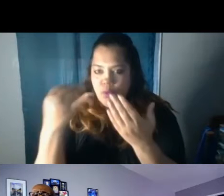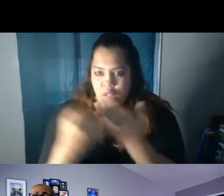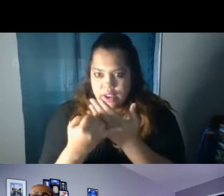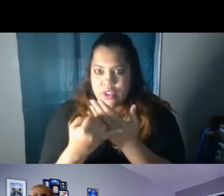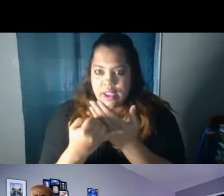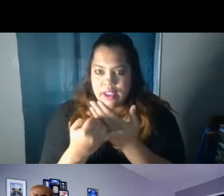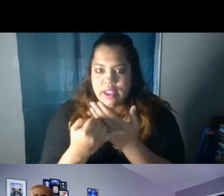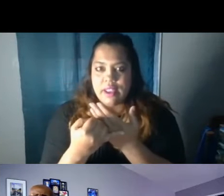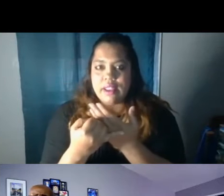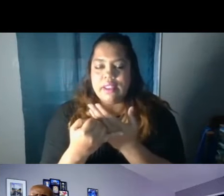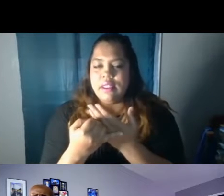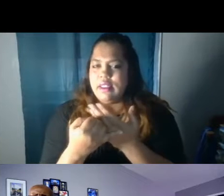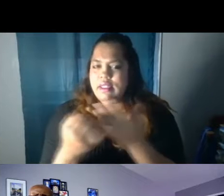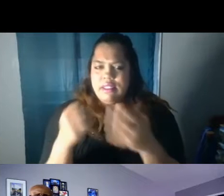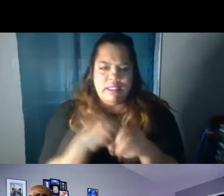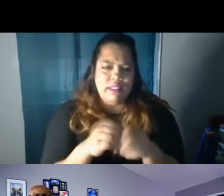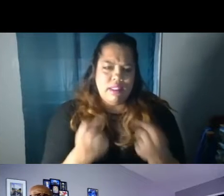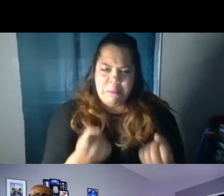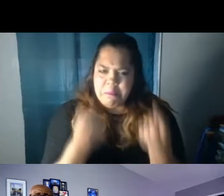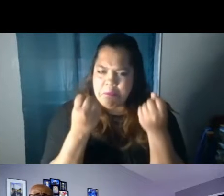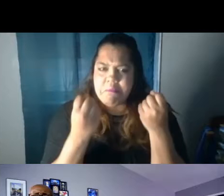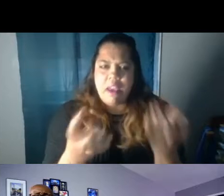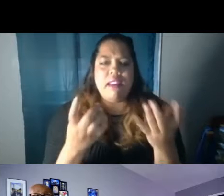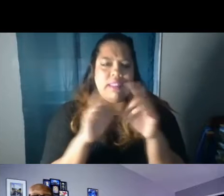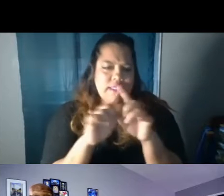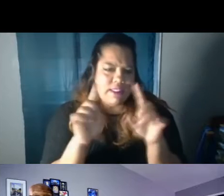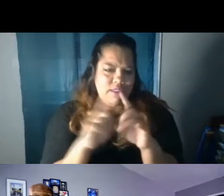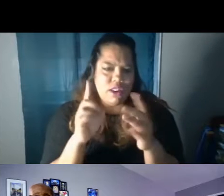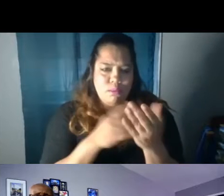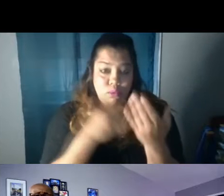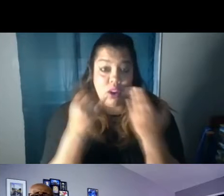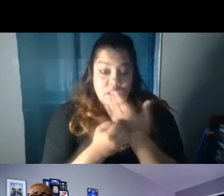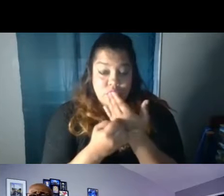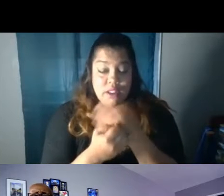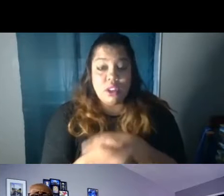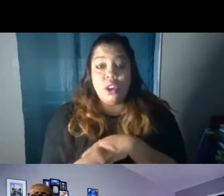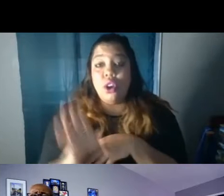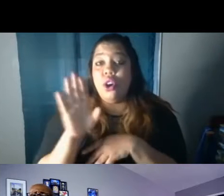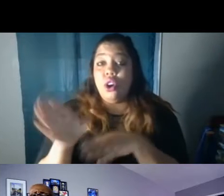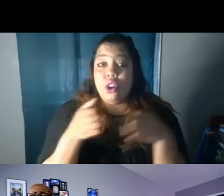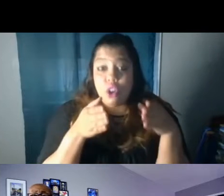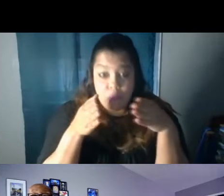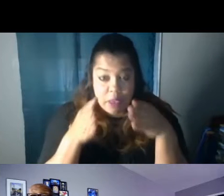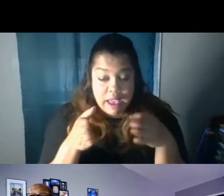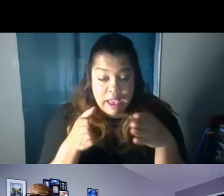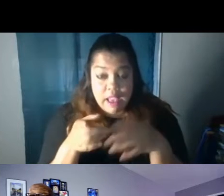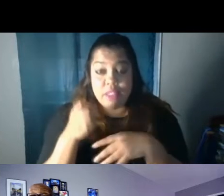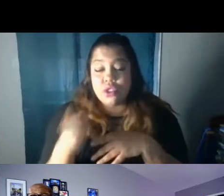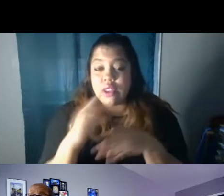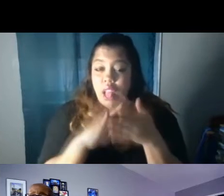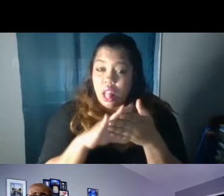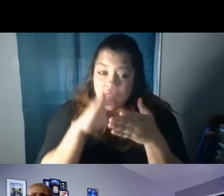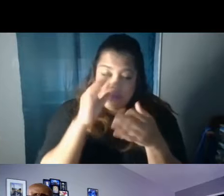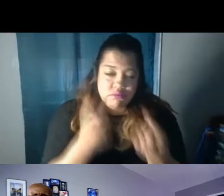of projects. On her path of seeking, she has acquired many skills